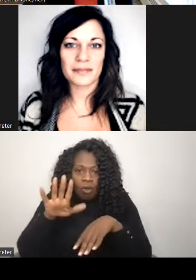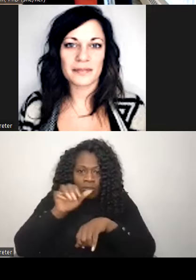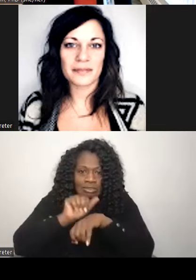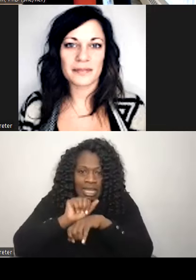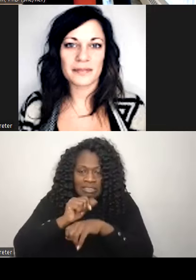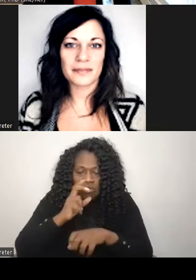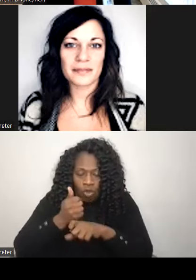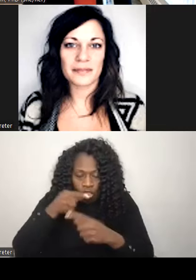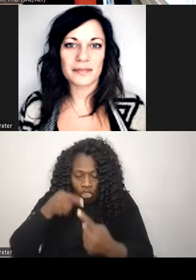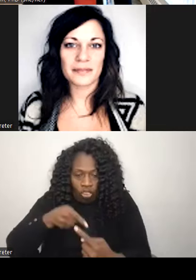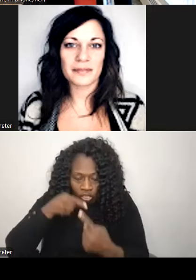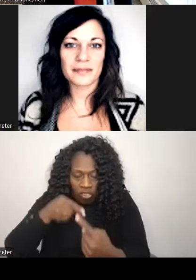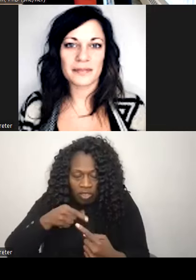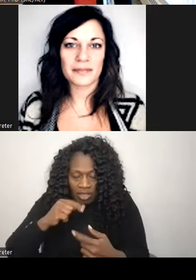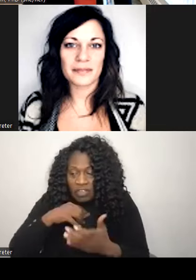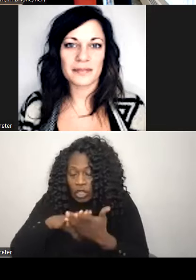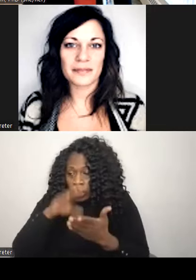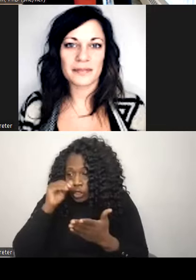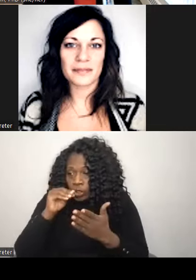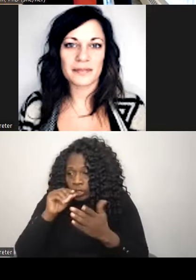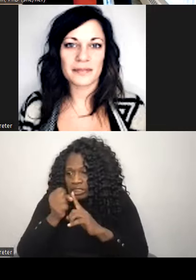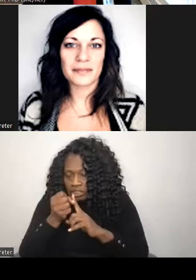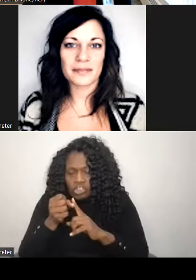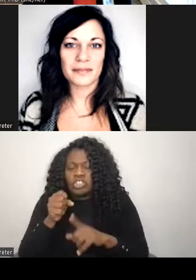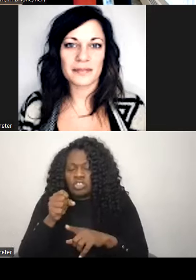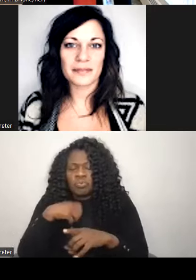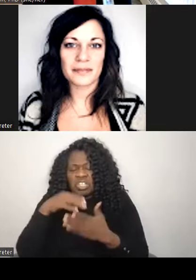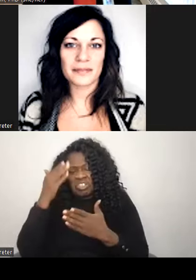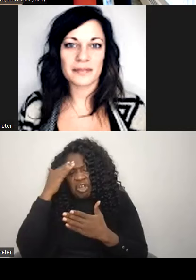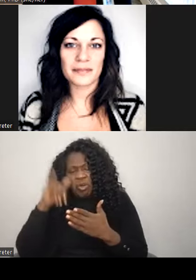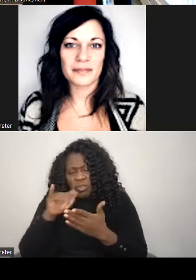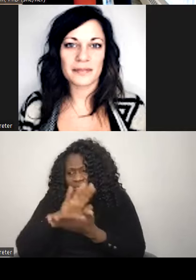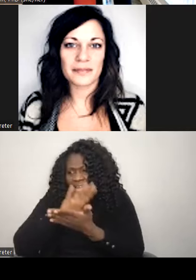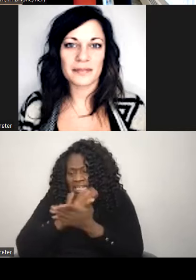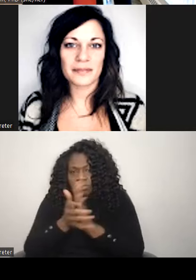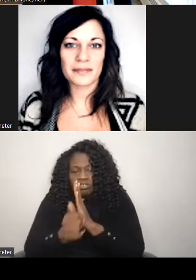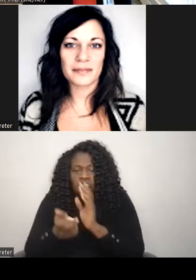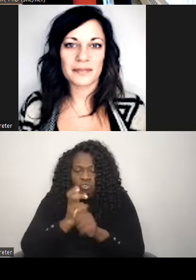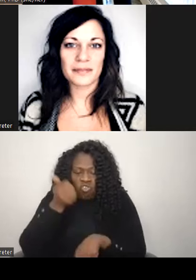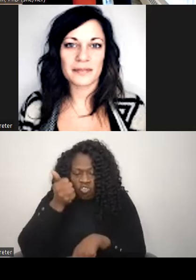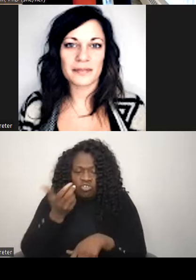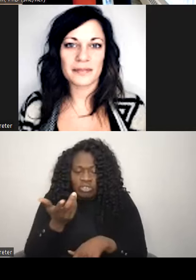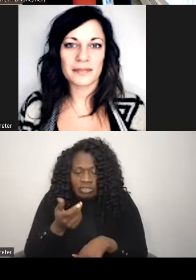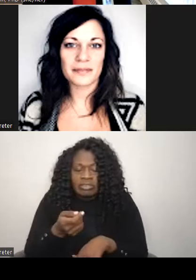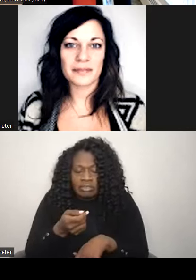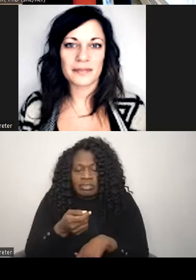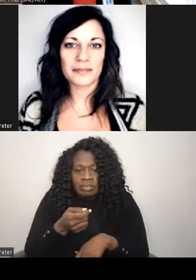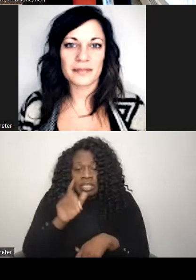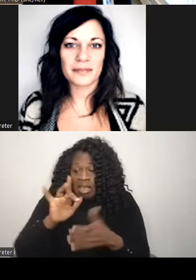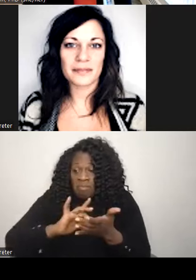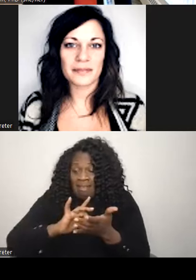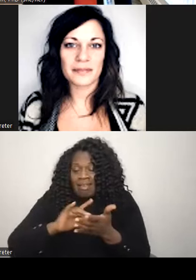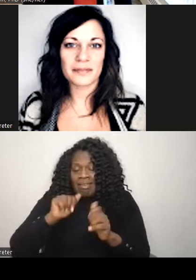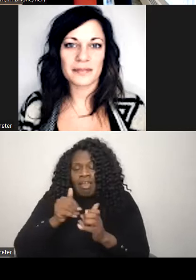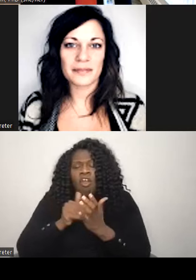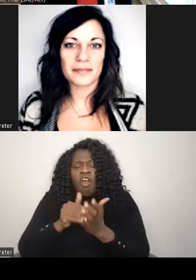are hard. And if they have learning conditions, then we know that those academic skills are hard. And so the medication can